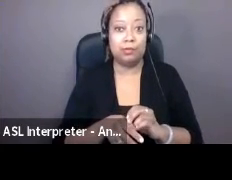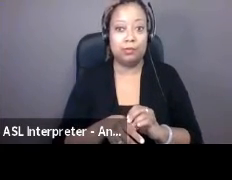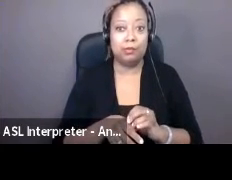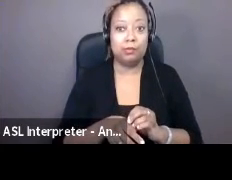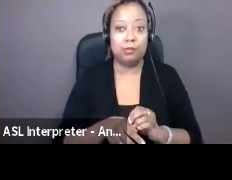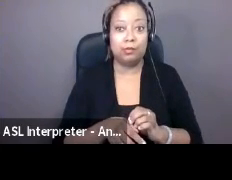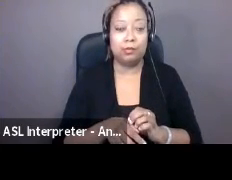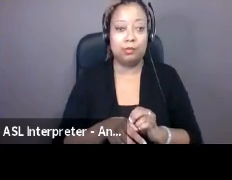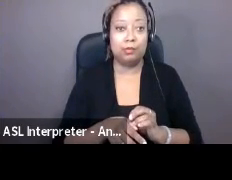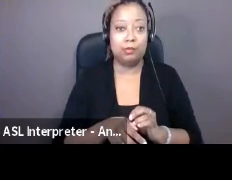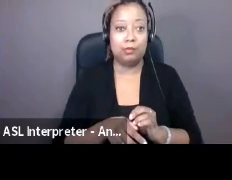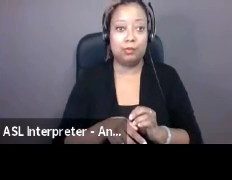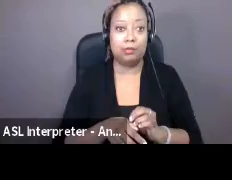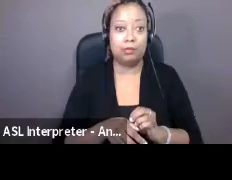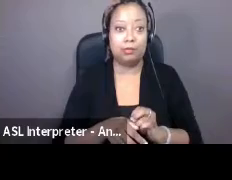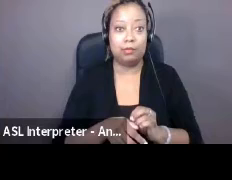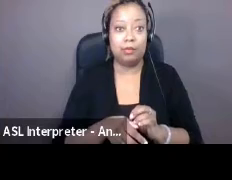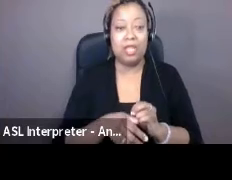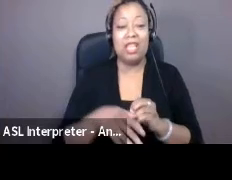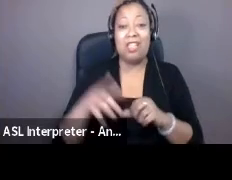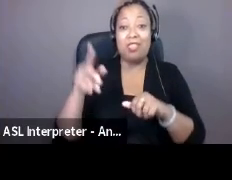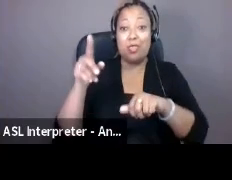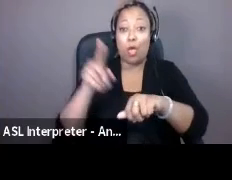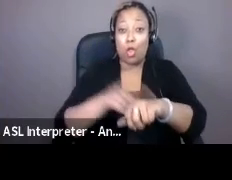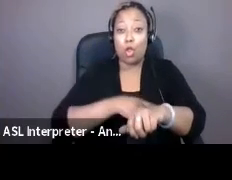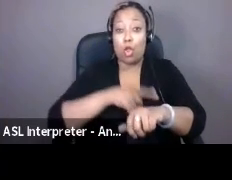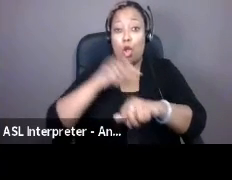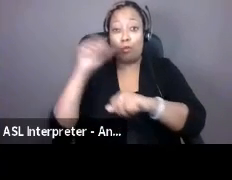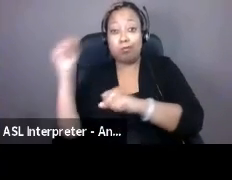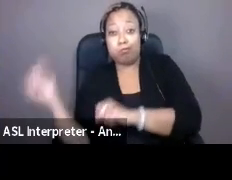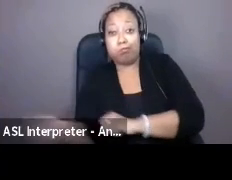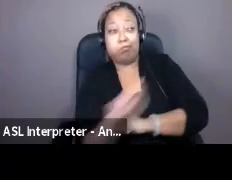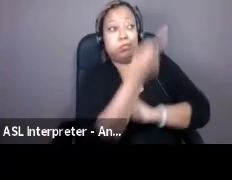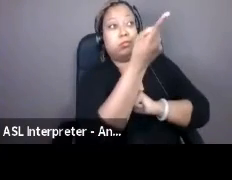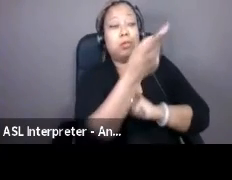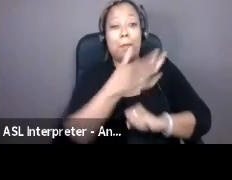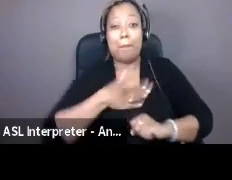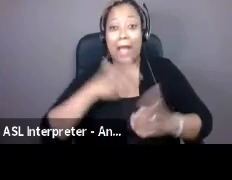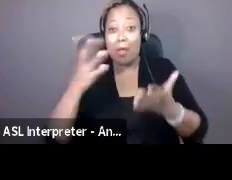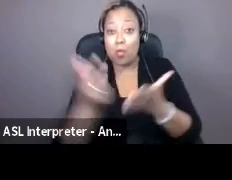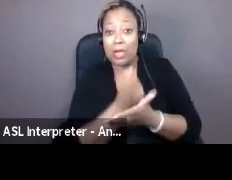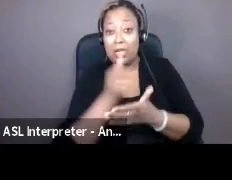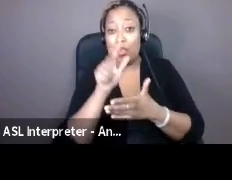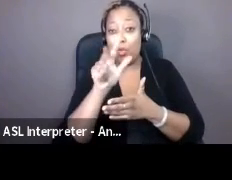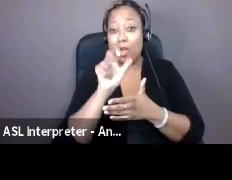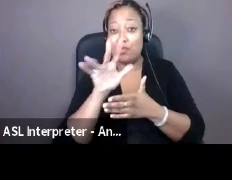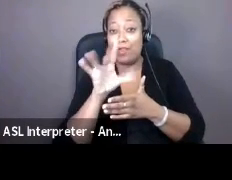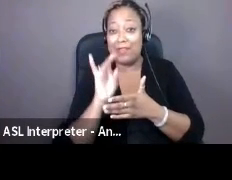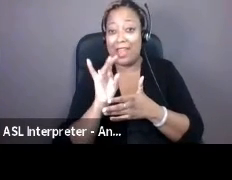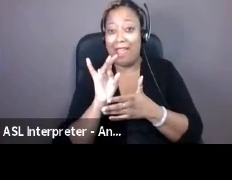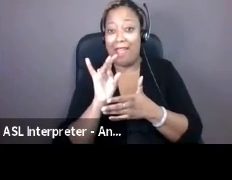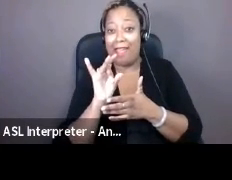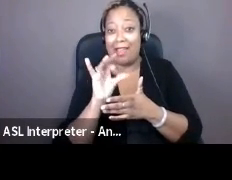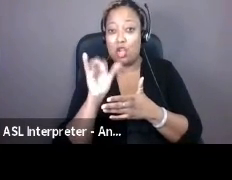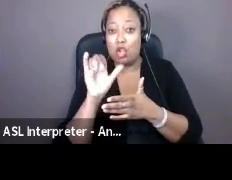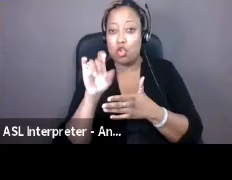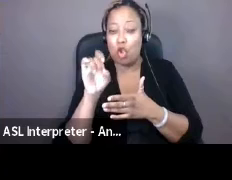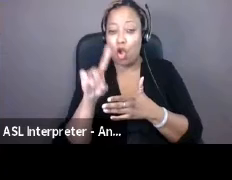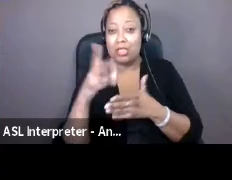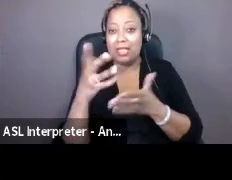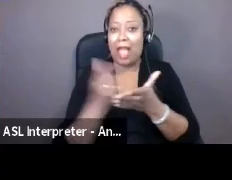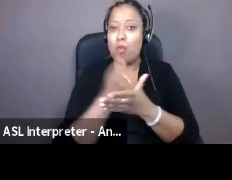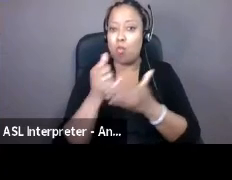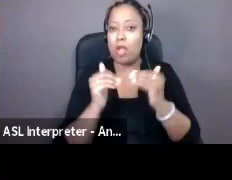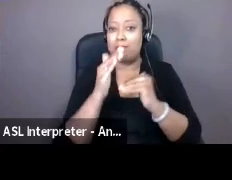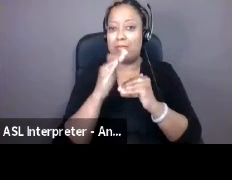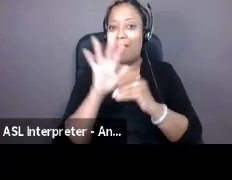I'm world champion long drive. I had a winning drive of 358 yards, won by 5, and